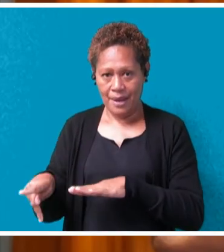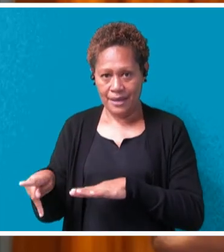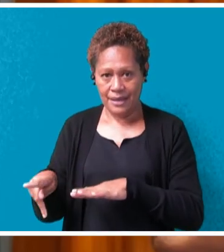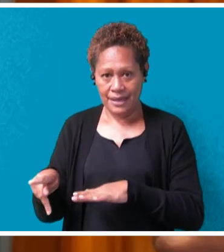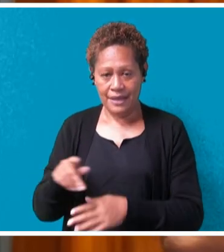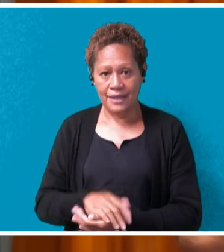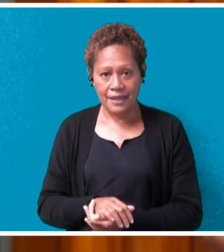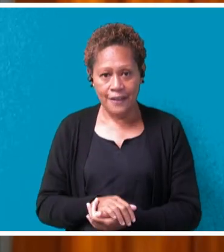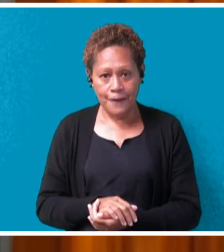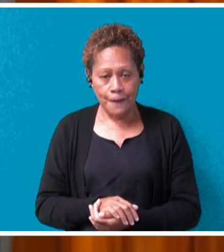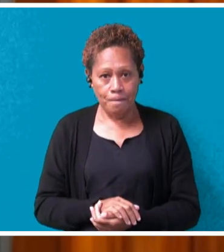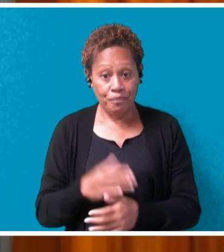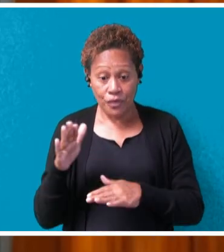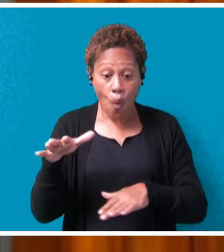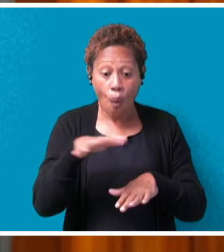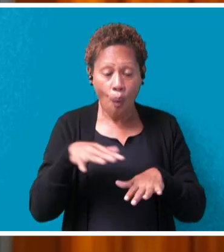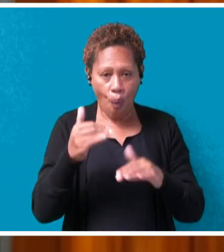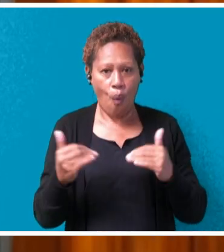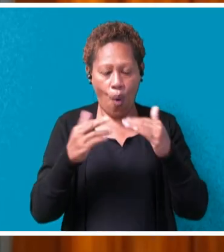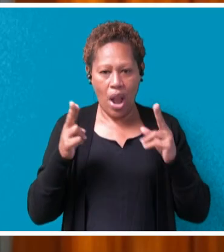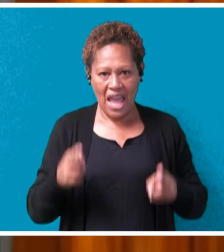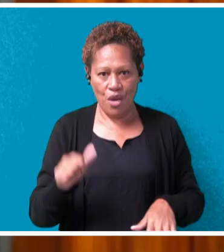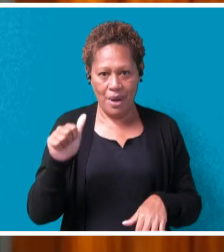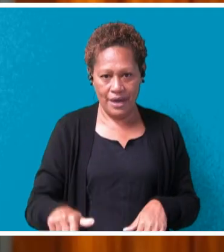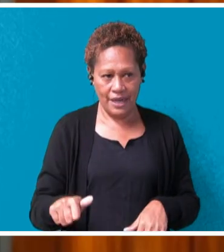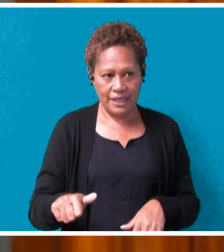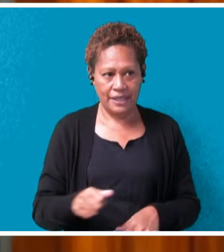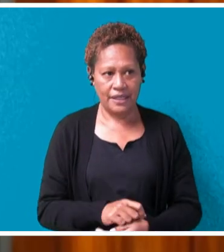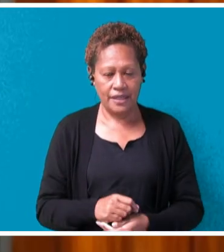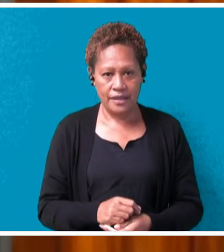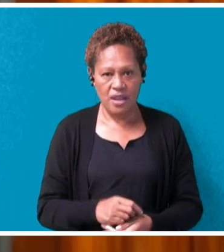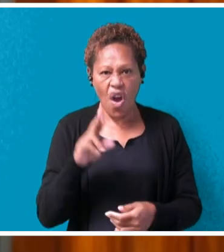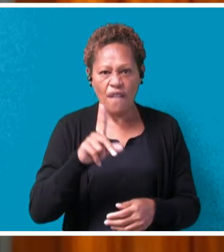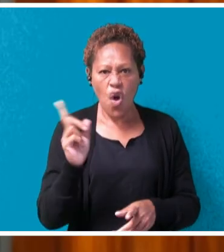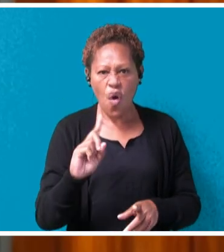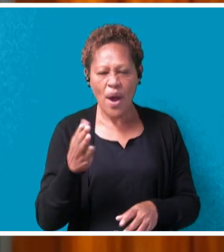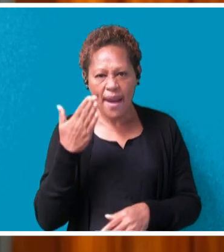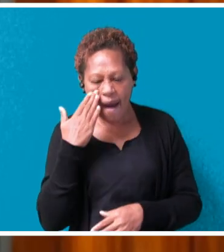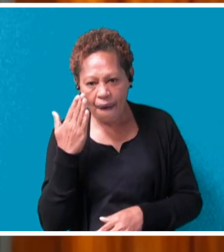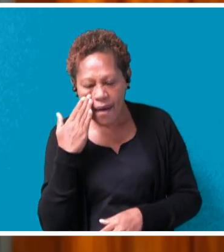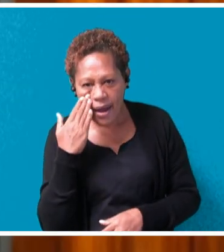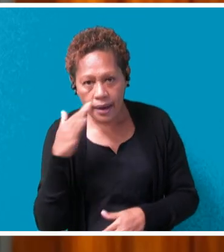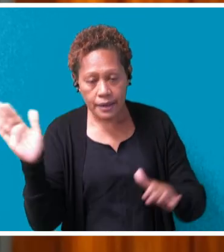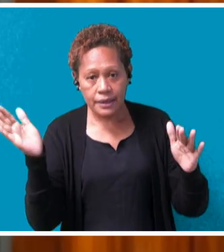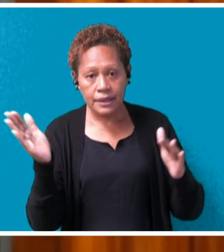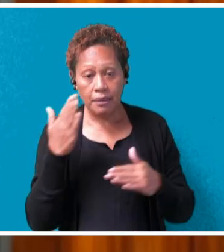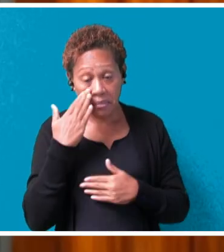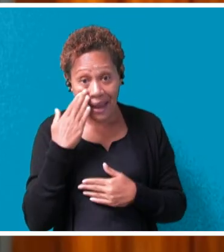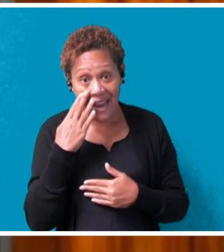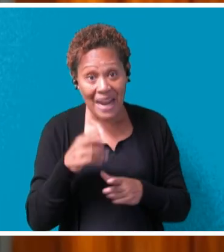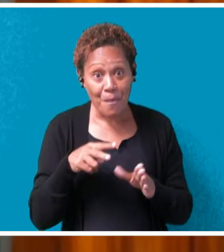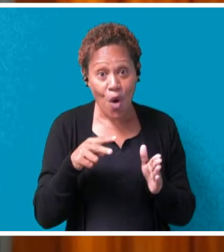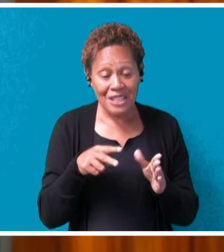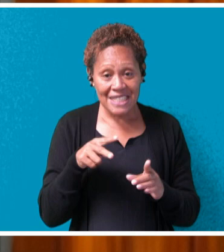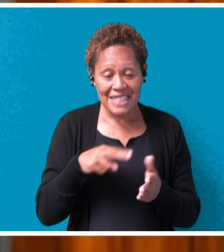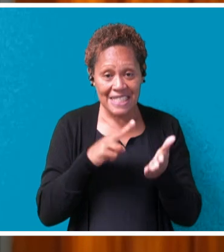Justice, Law and Human Rights. Ano bukusakan ni Tobi Pararamatak, turang sa kanang speaker, tiga bukusakan yan ni, sa ano turang na mosi,